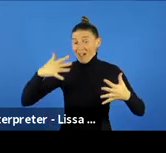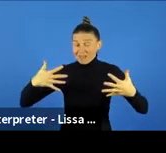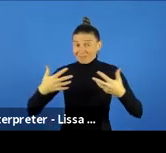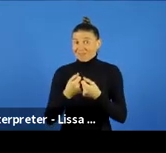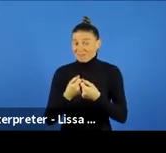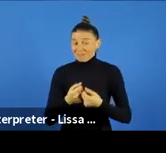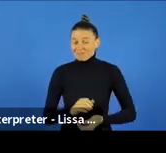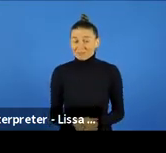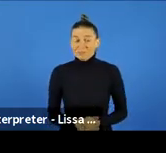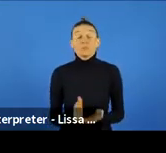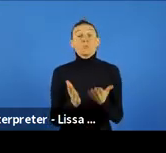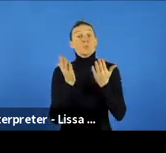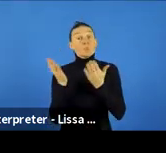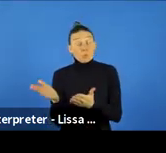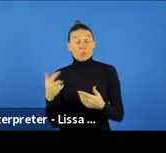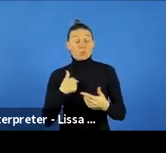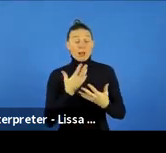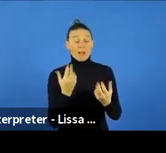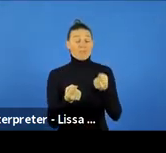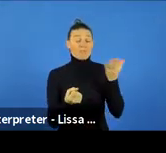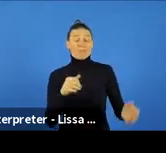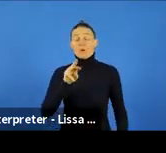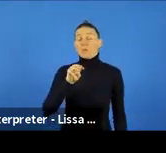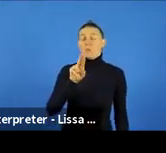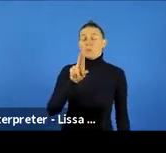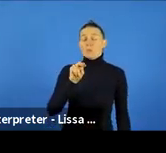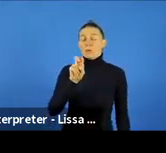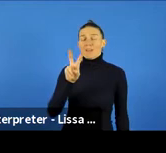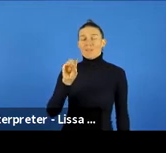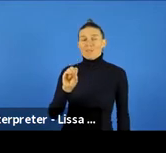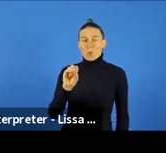Because of that, we created Monevo Drive. Next slide.